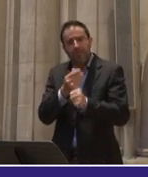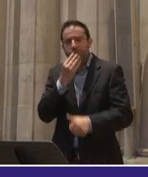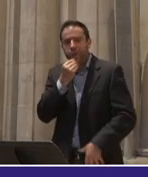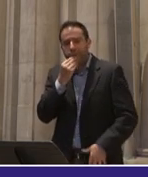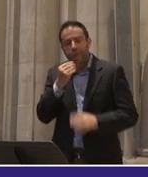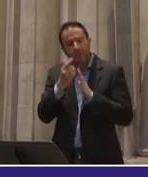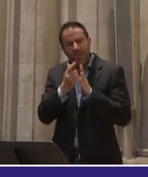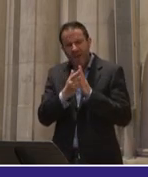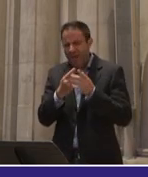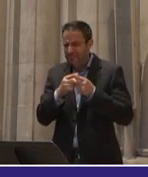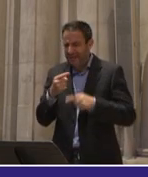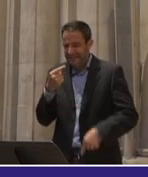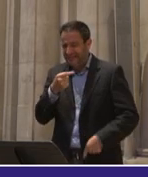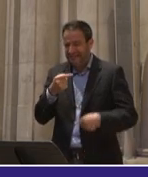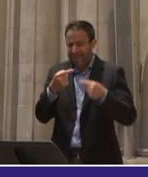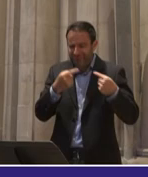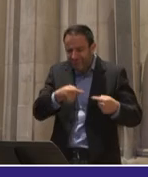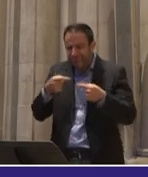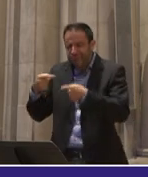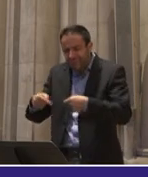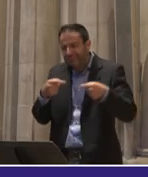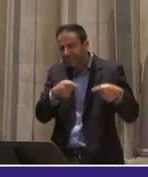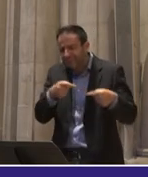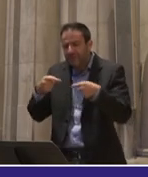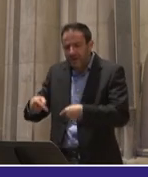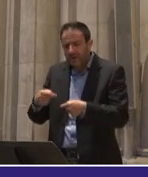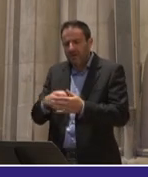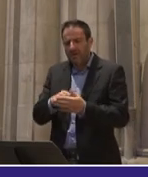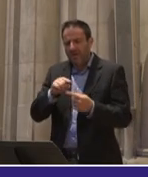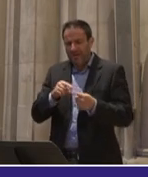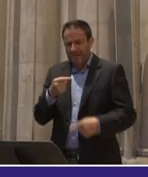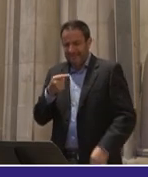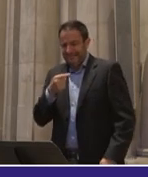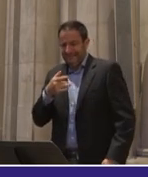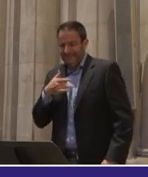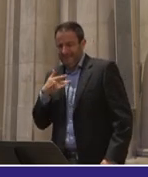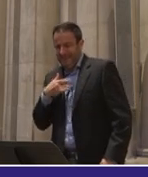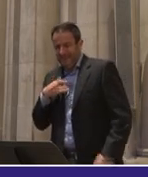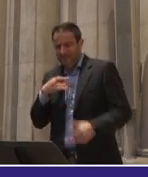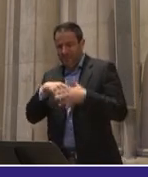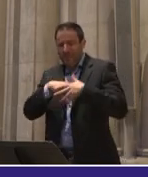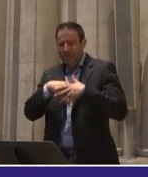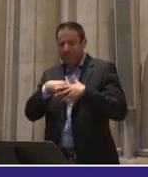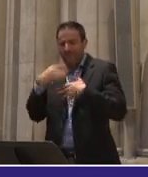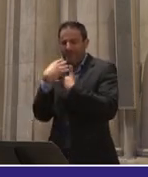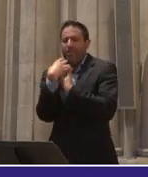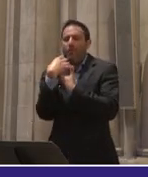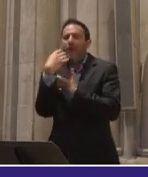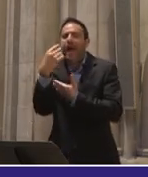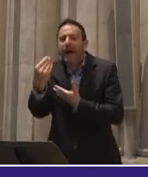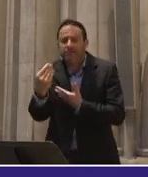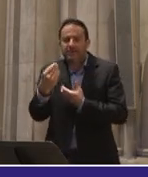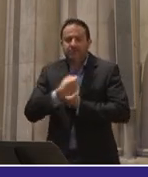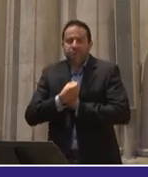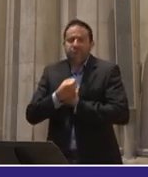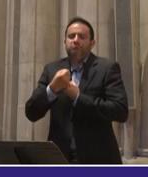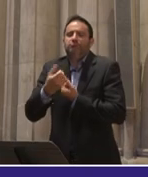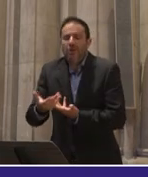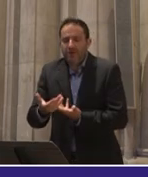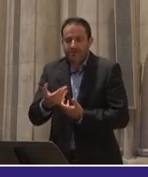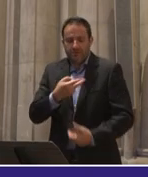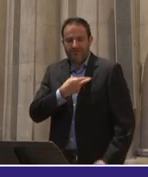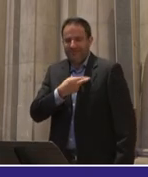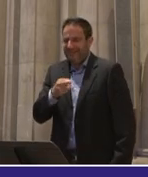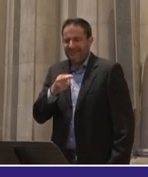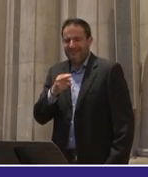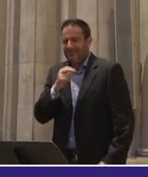he differed with them very sharply at times whenever he felt their outward expressions of religion